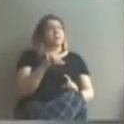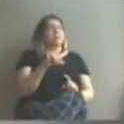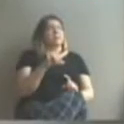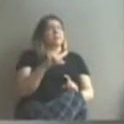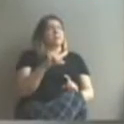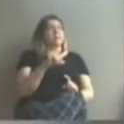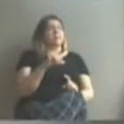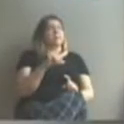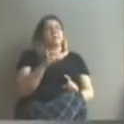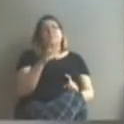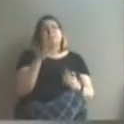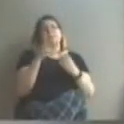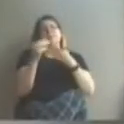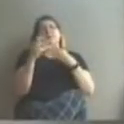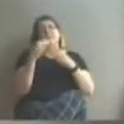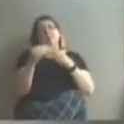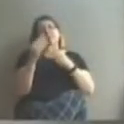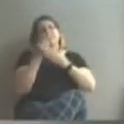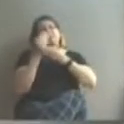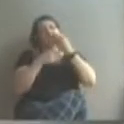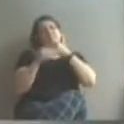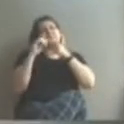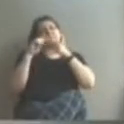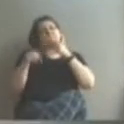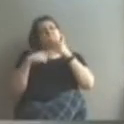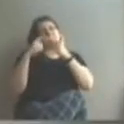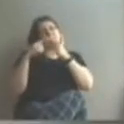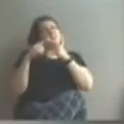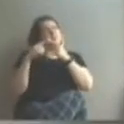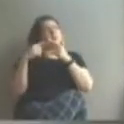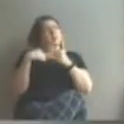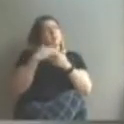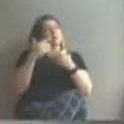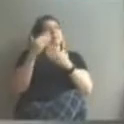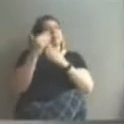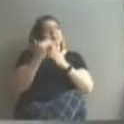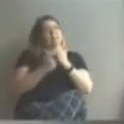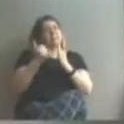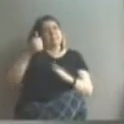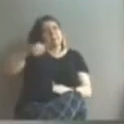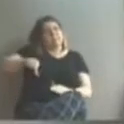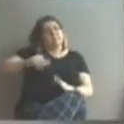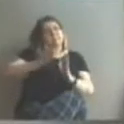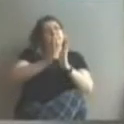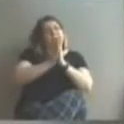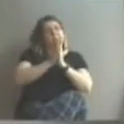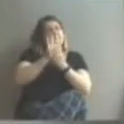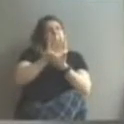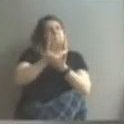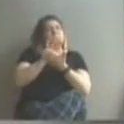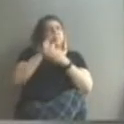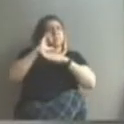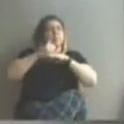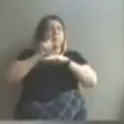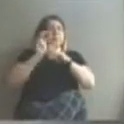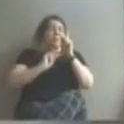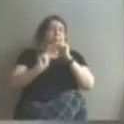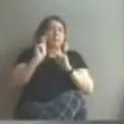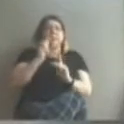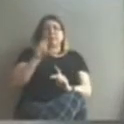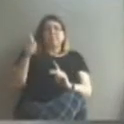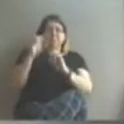basically are outside the budget cycle, because we had a list of denied requests that the school-based folks and